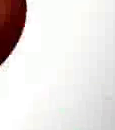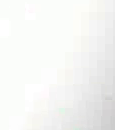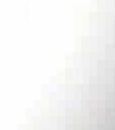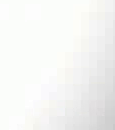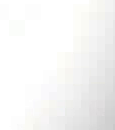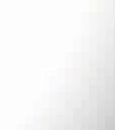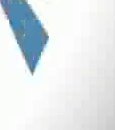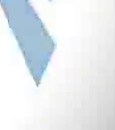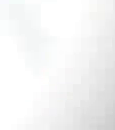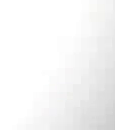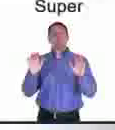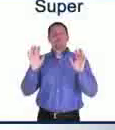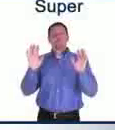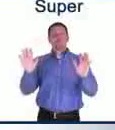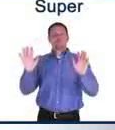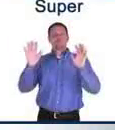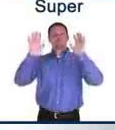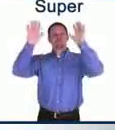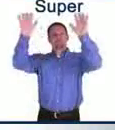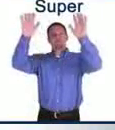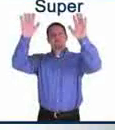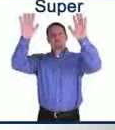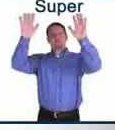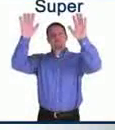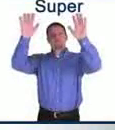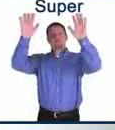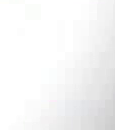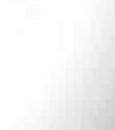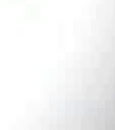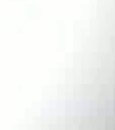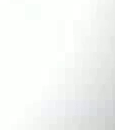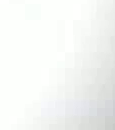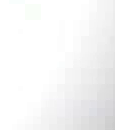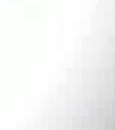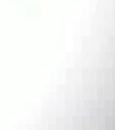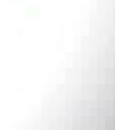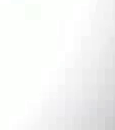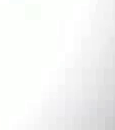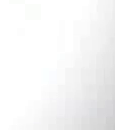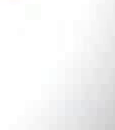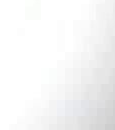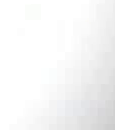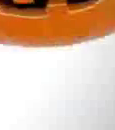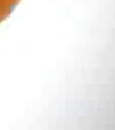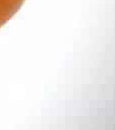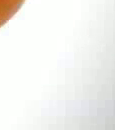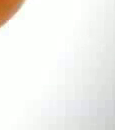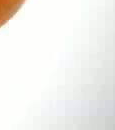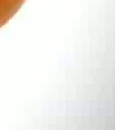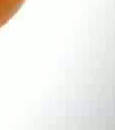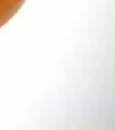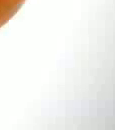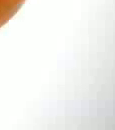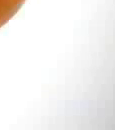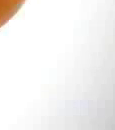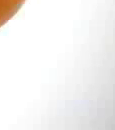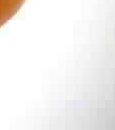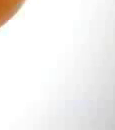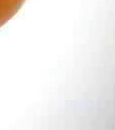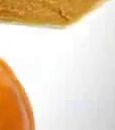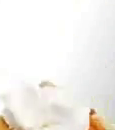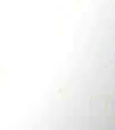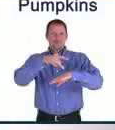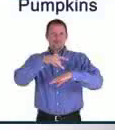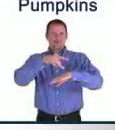round? Pumpkins are a superfood and are good for so much more than just carving jack-o'-lanterns and making